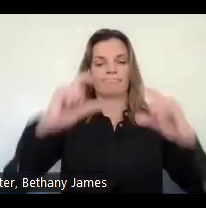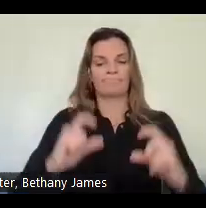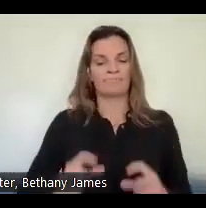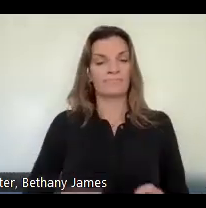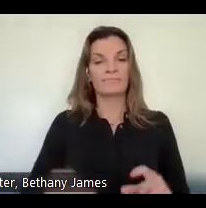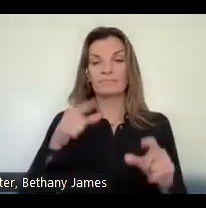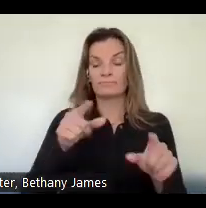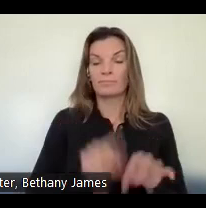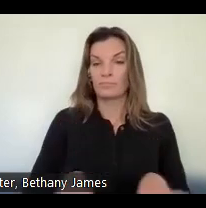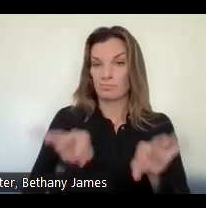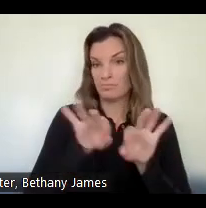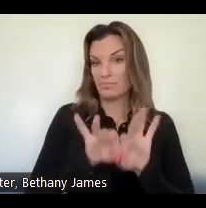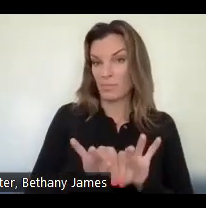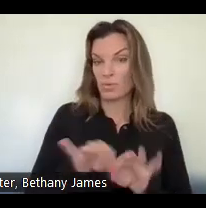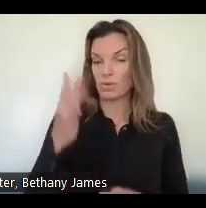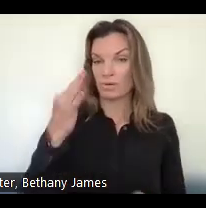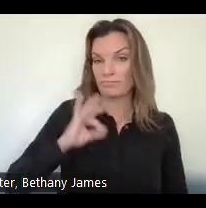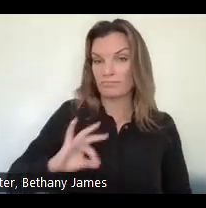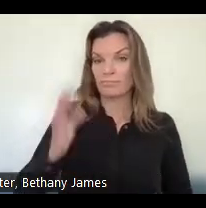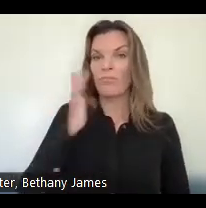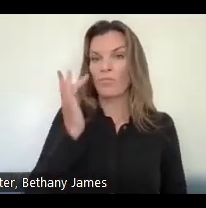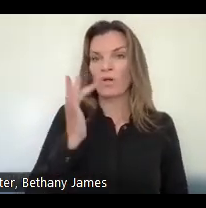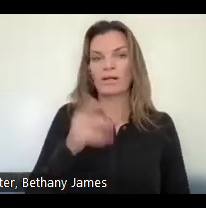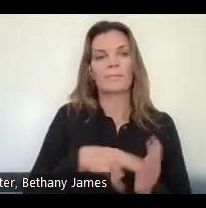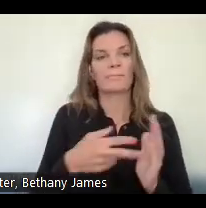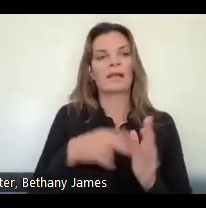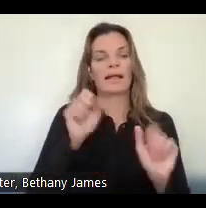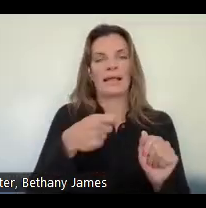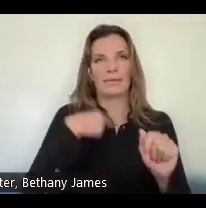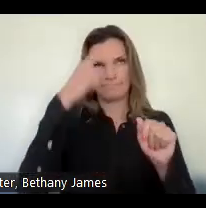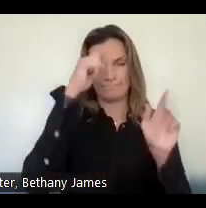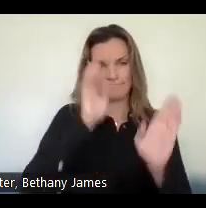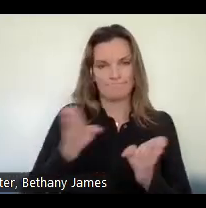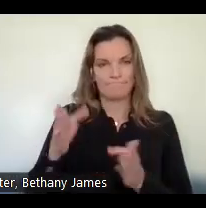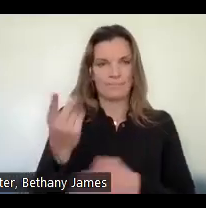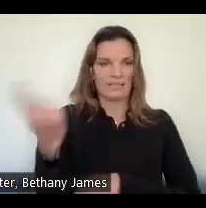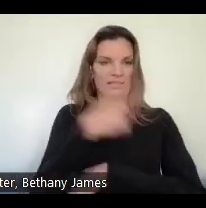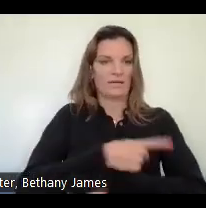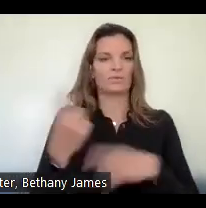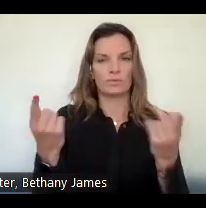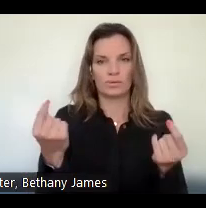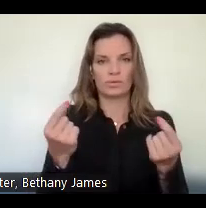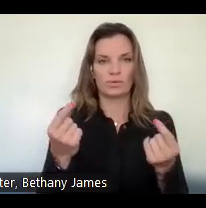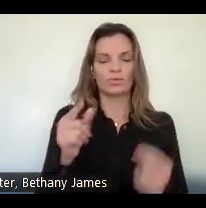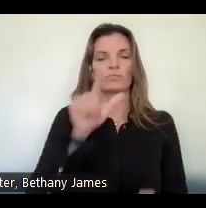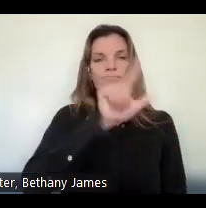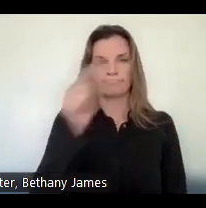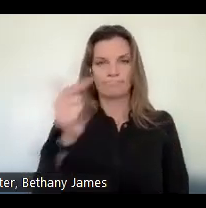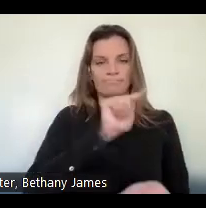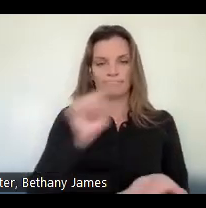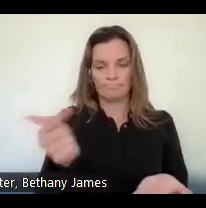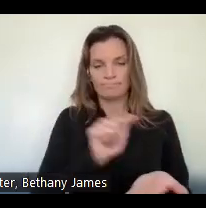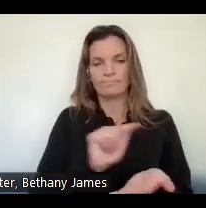helpful because it will help them order their day, or it will order the task of doing